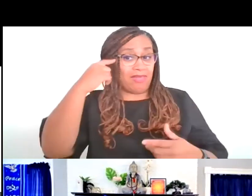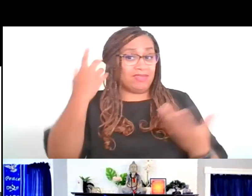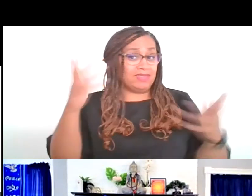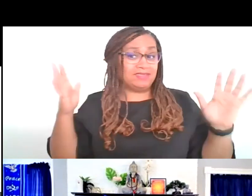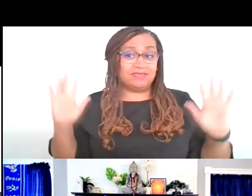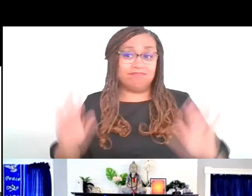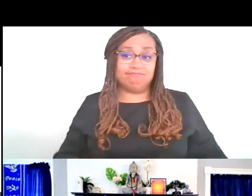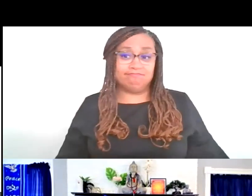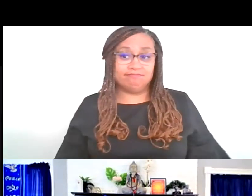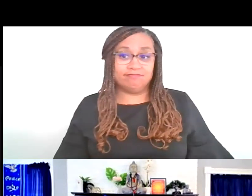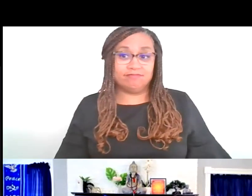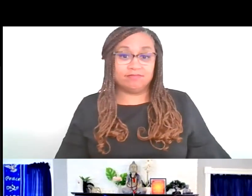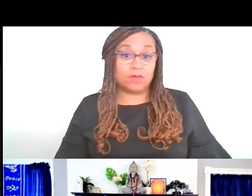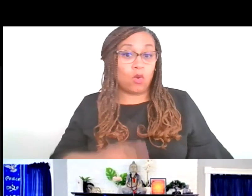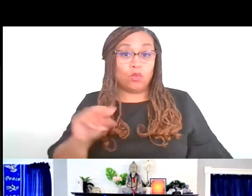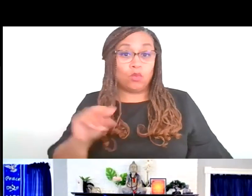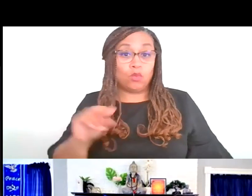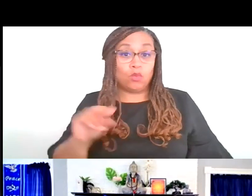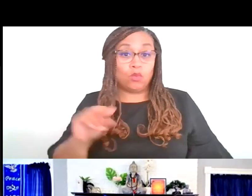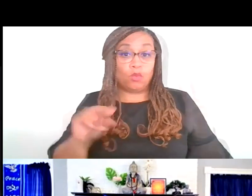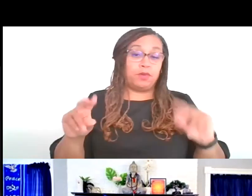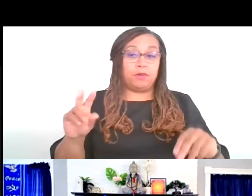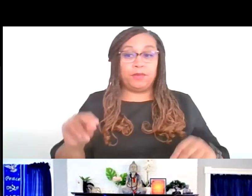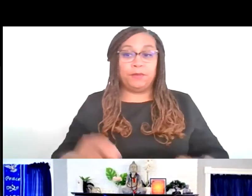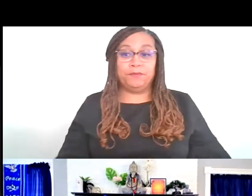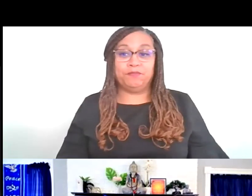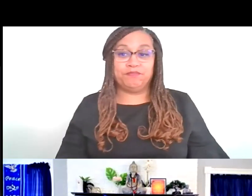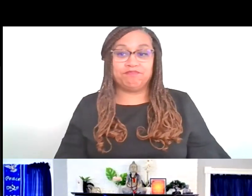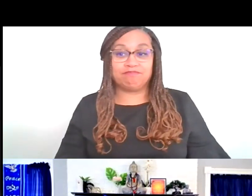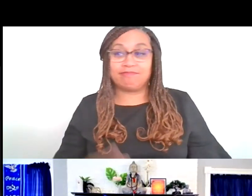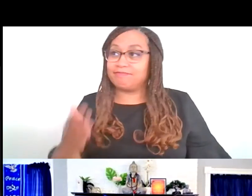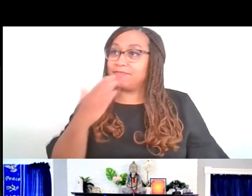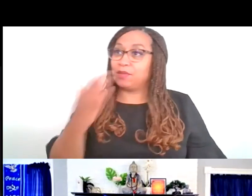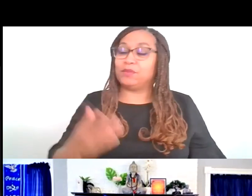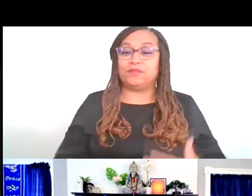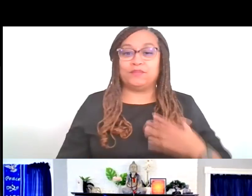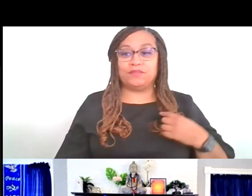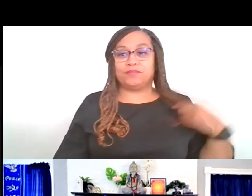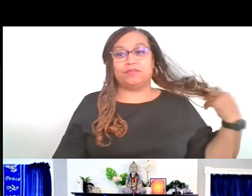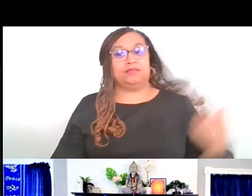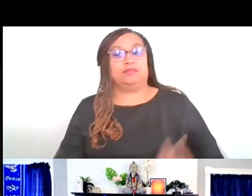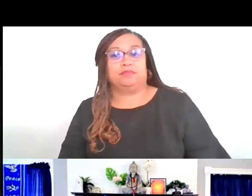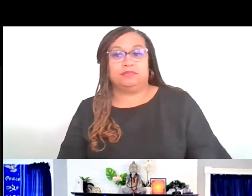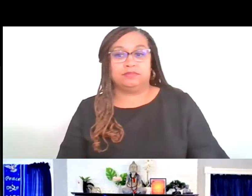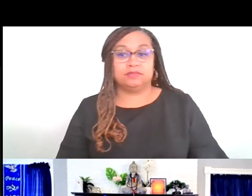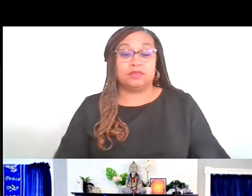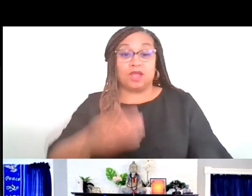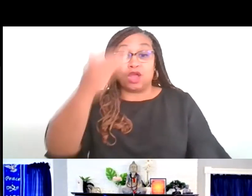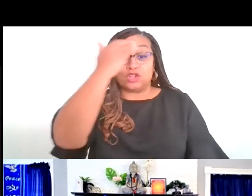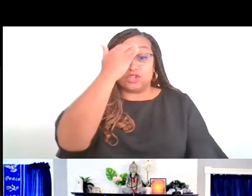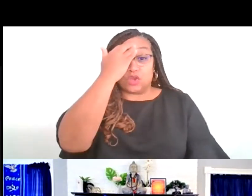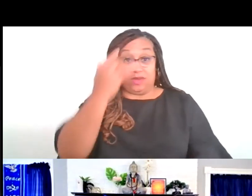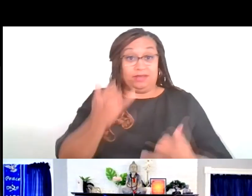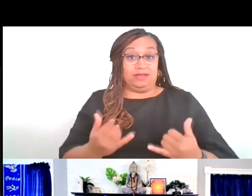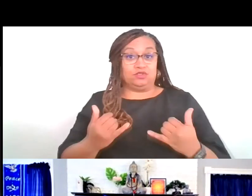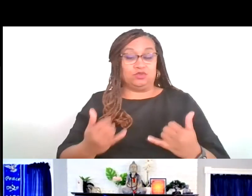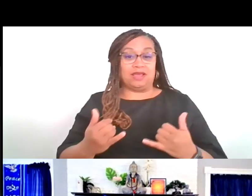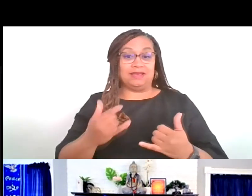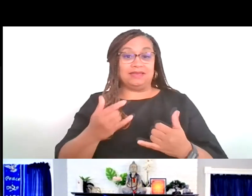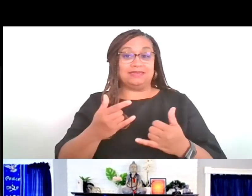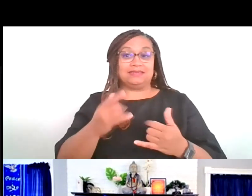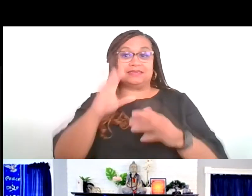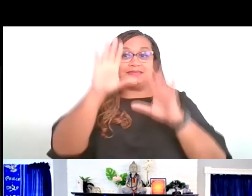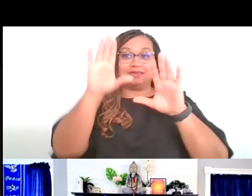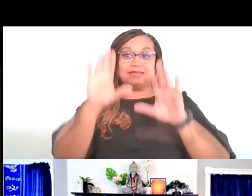Oh, no. Thank you. knowing that today is the Sunday